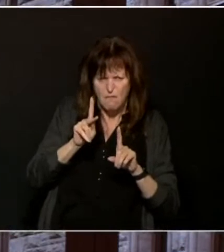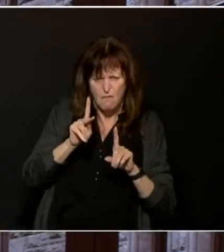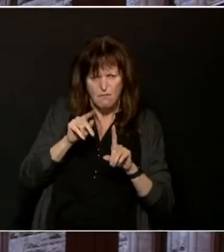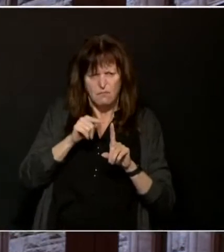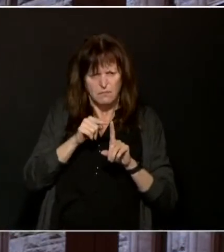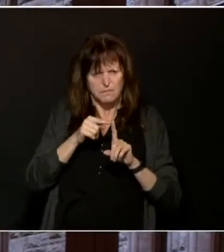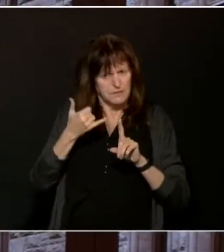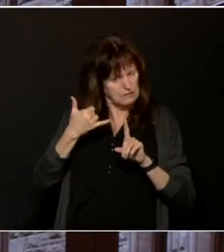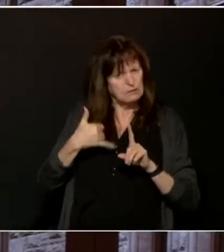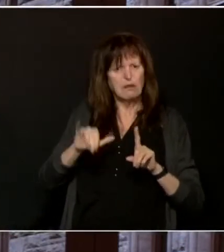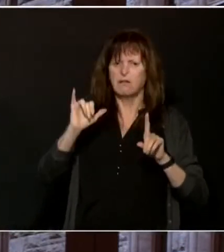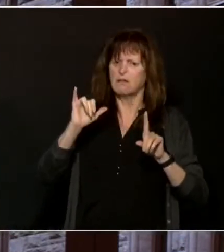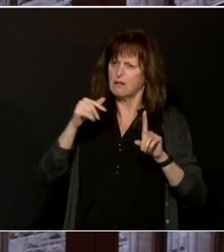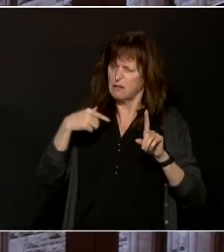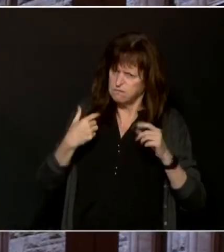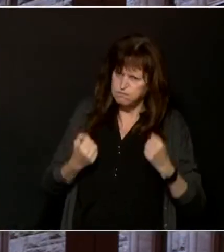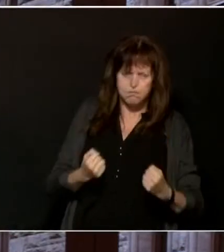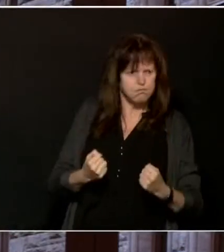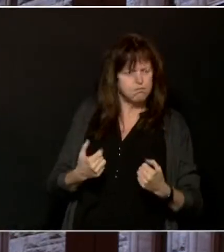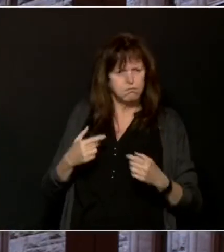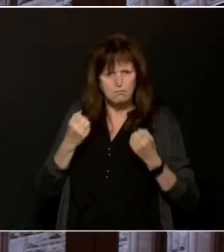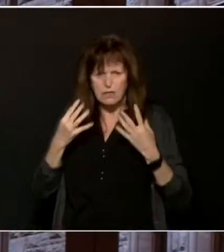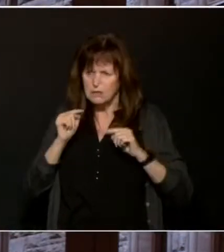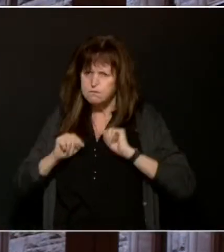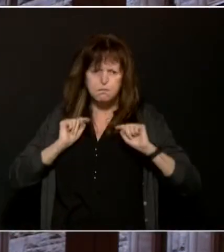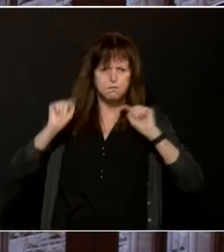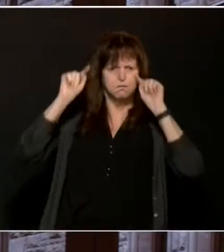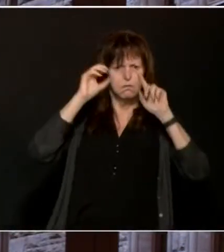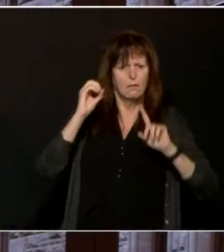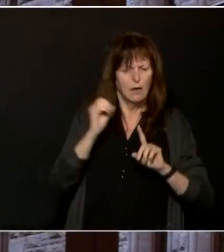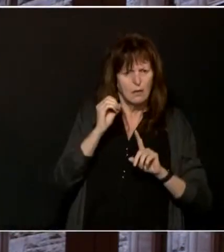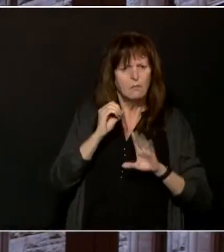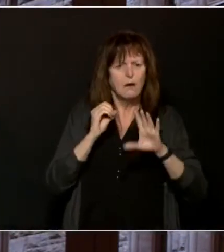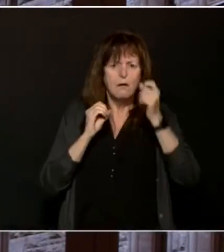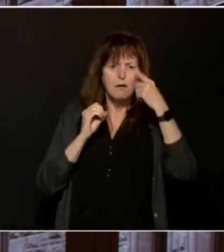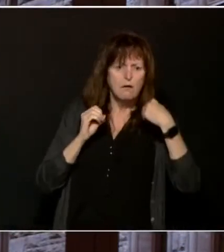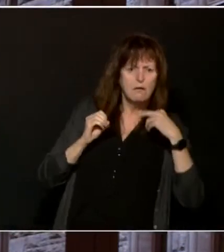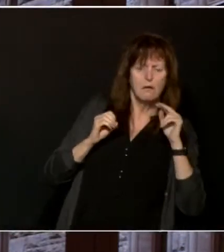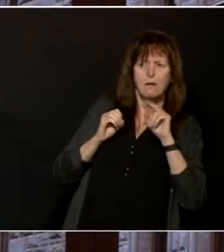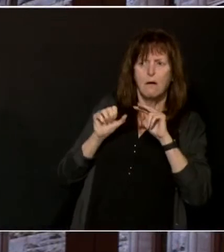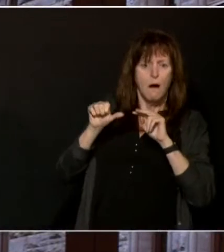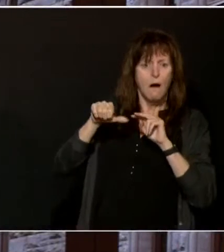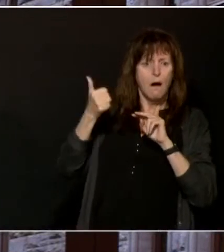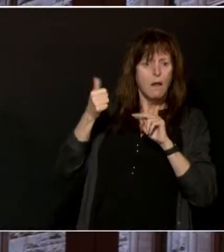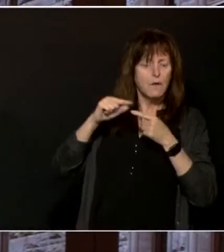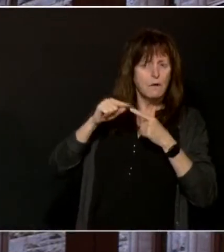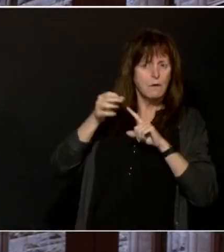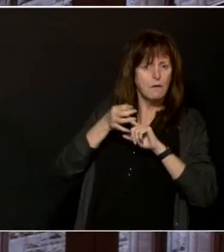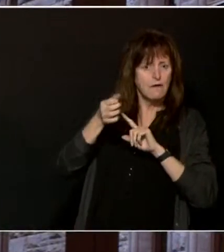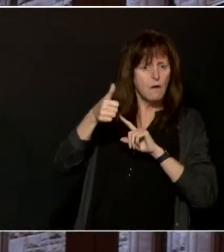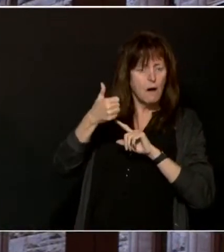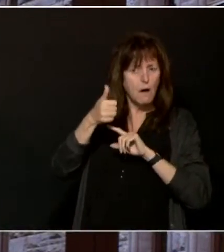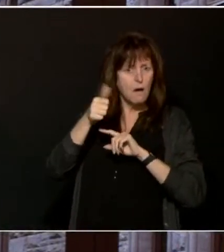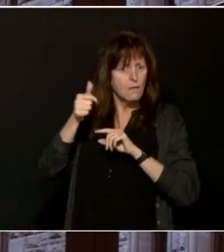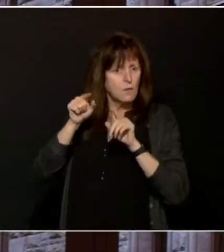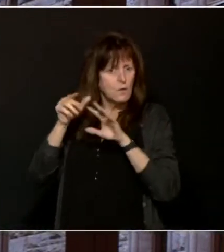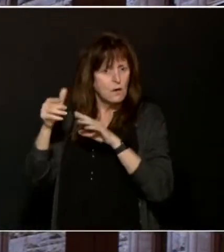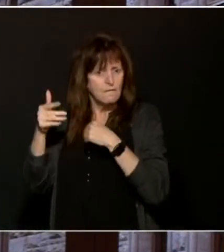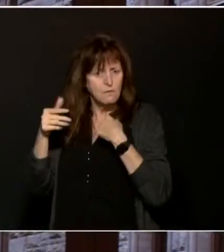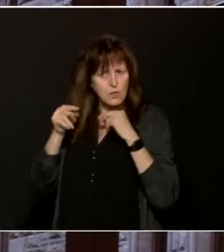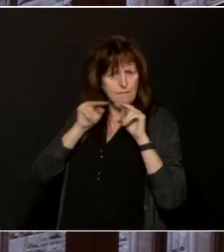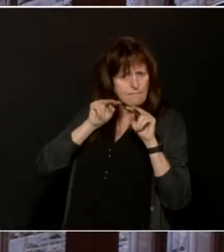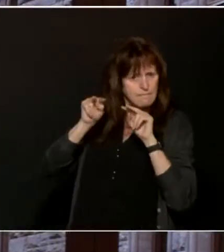Ontario. But we're continually watching closely for other variants and having consultations with Public Health Ontario and with our